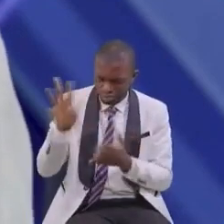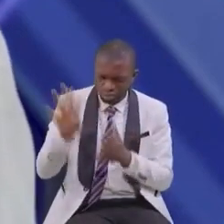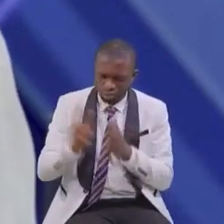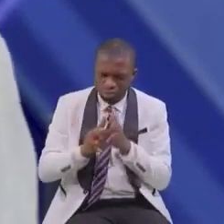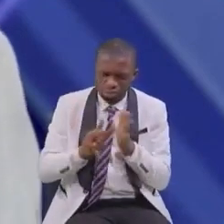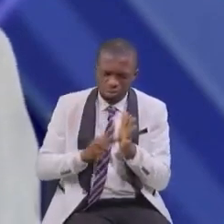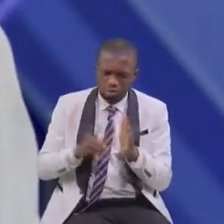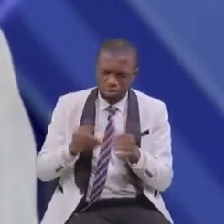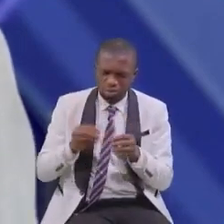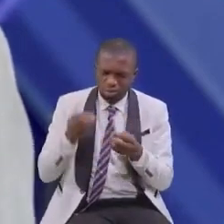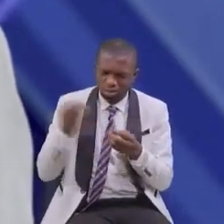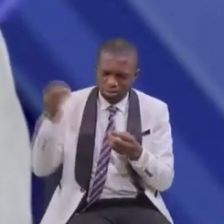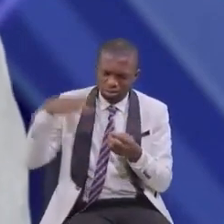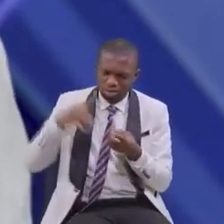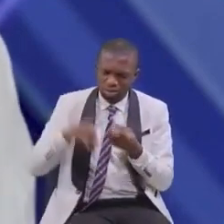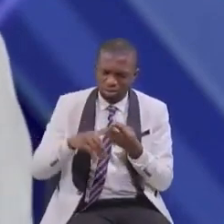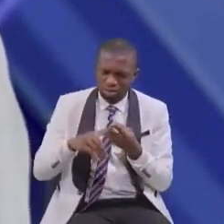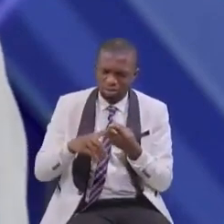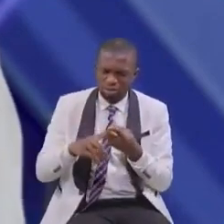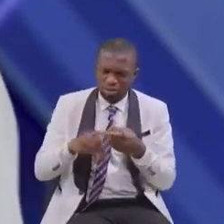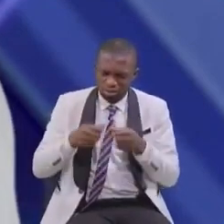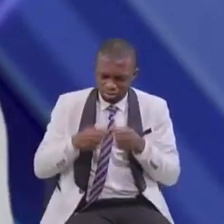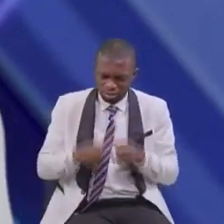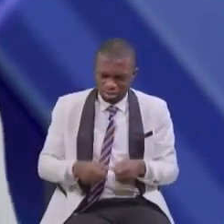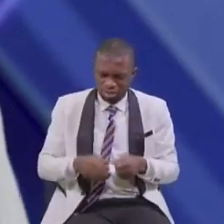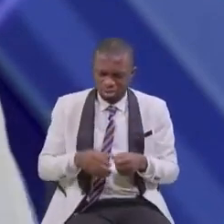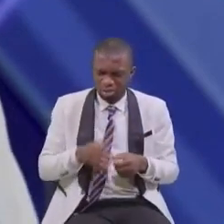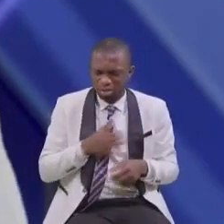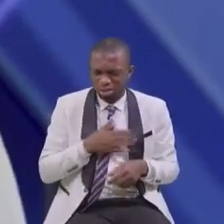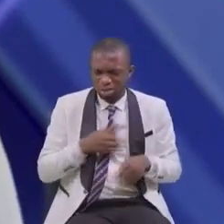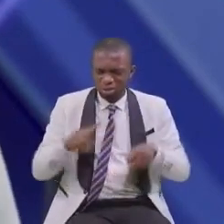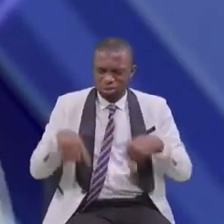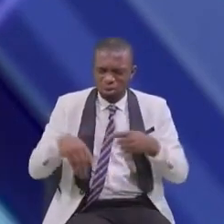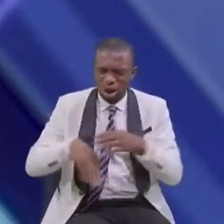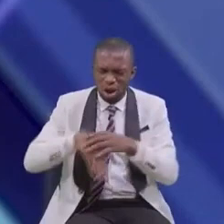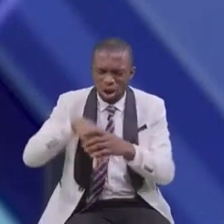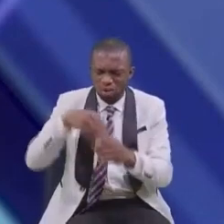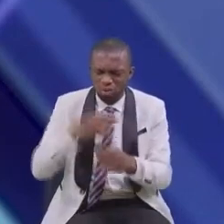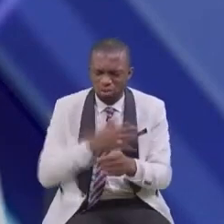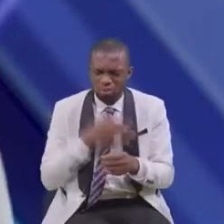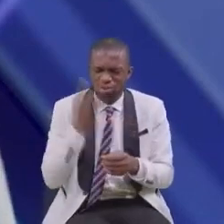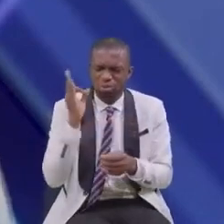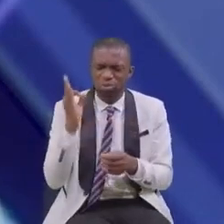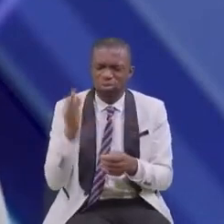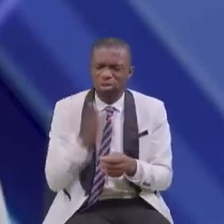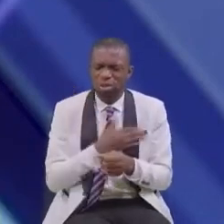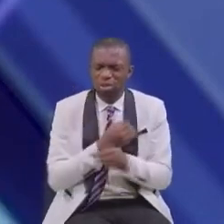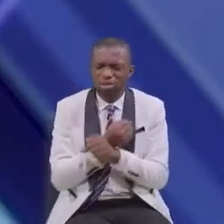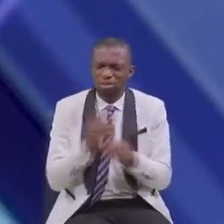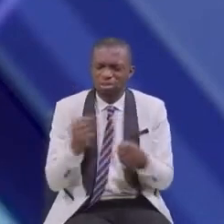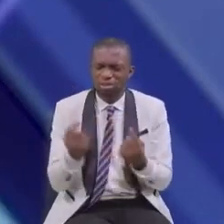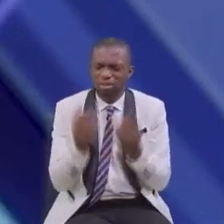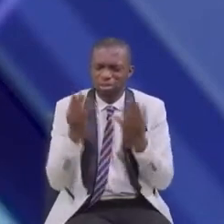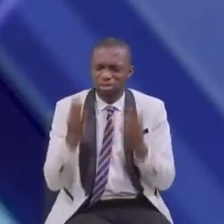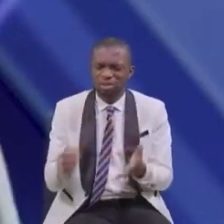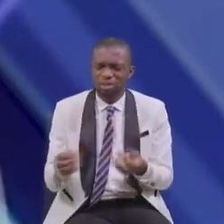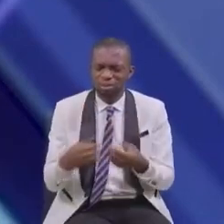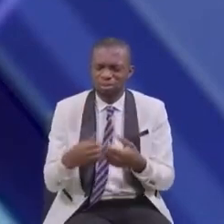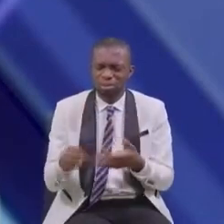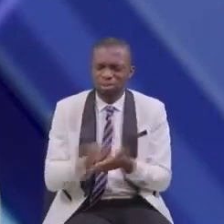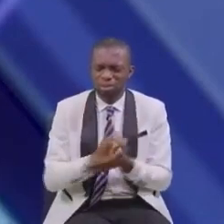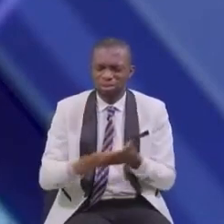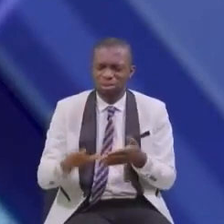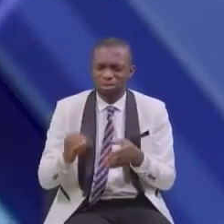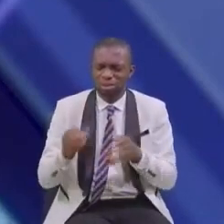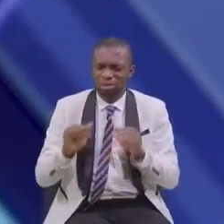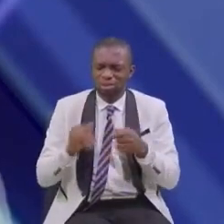to abide and reach out and go out and rescue the perishing. Lord, give to us in Jesus' name. We